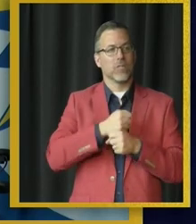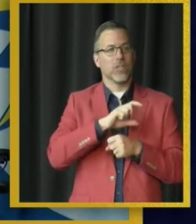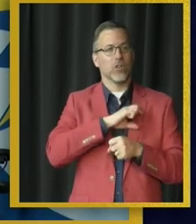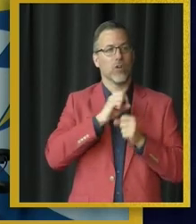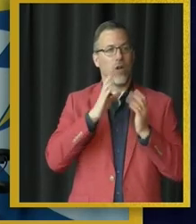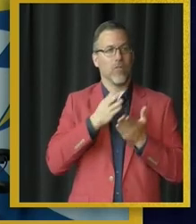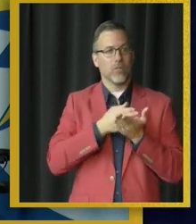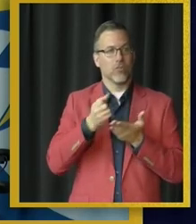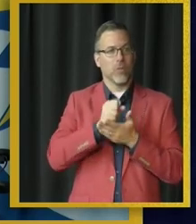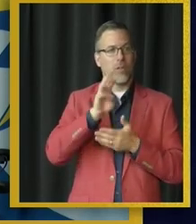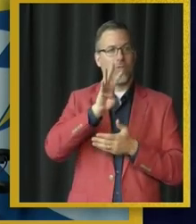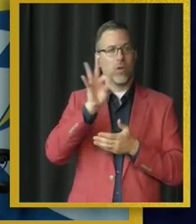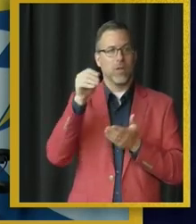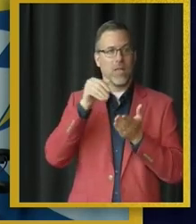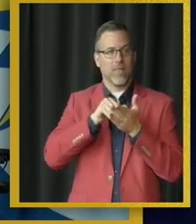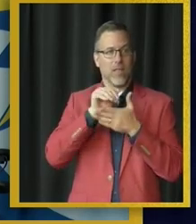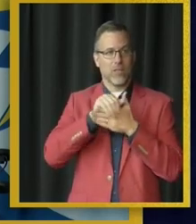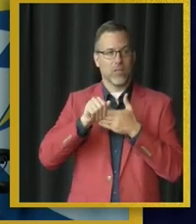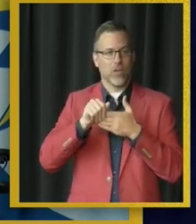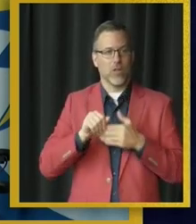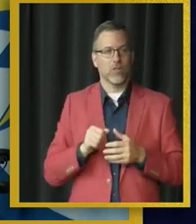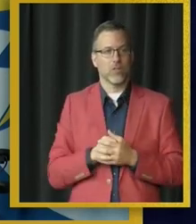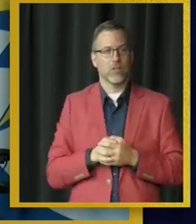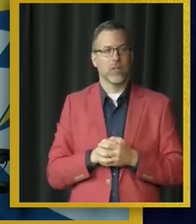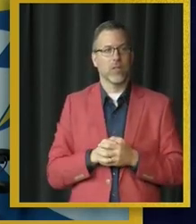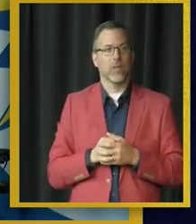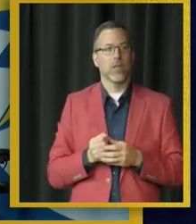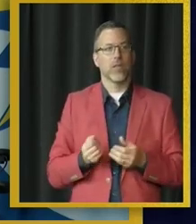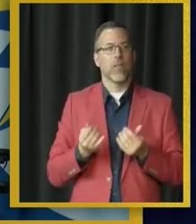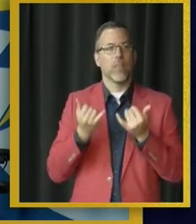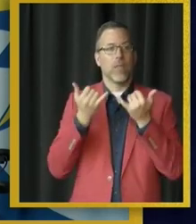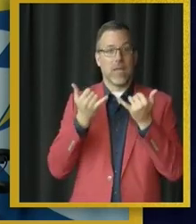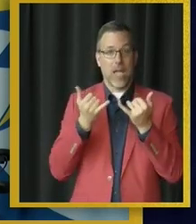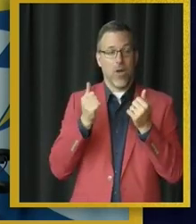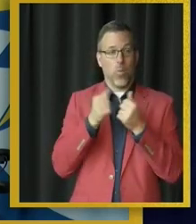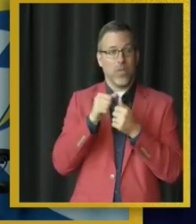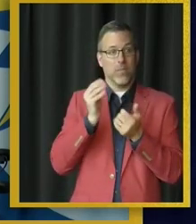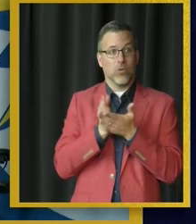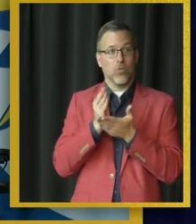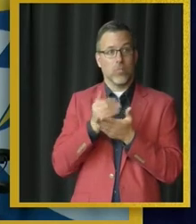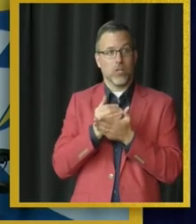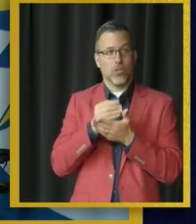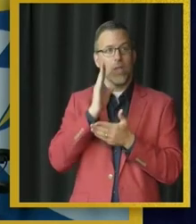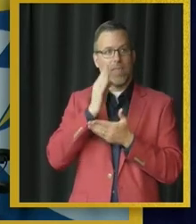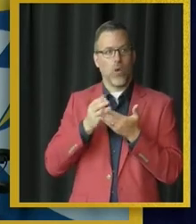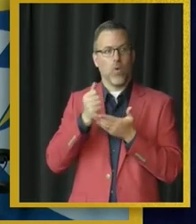made $49,000. Now, with this budget, they will make